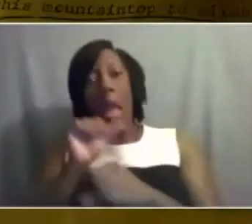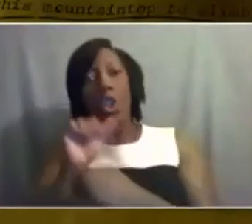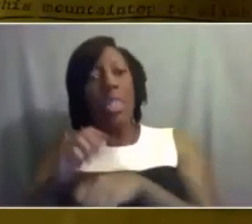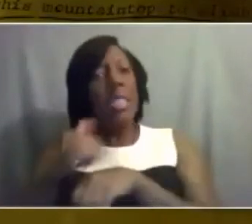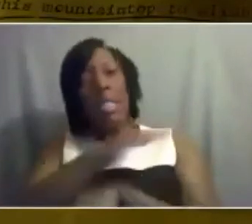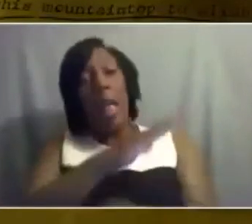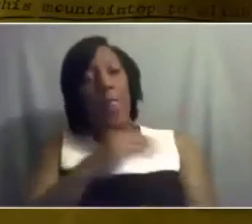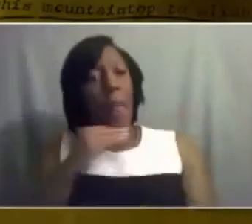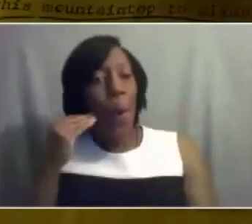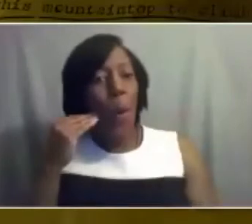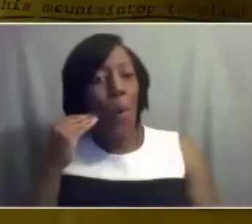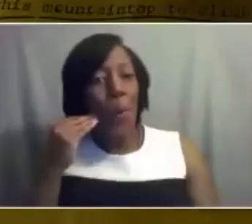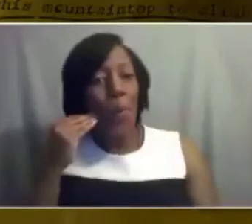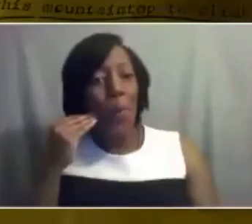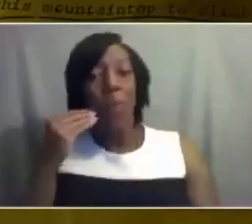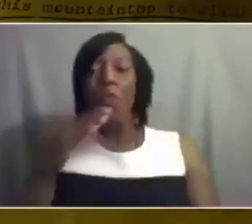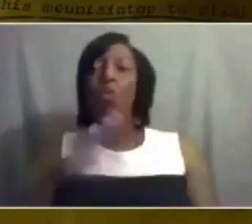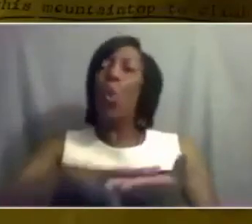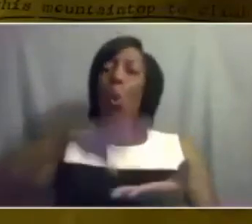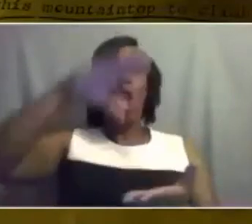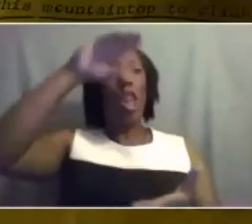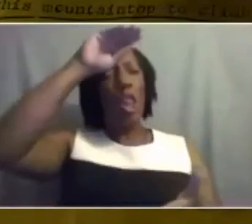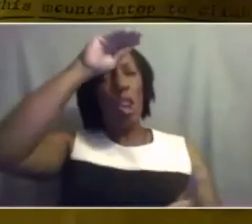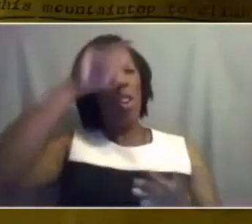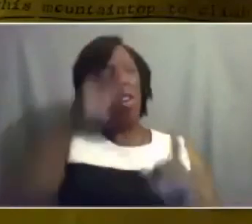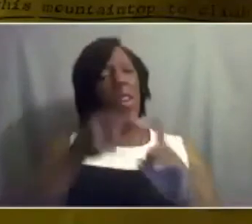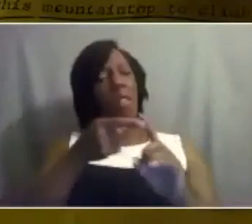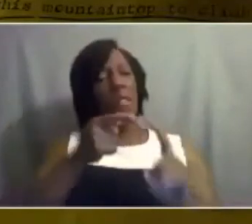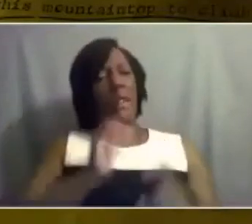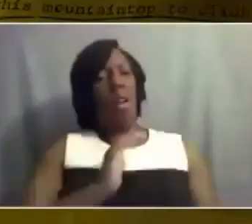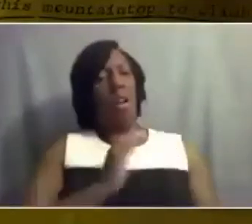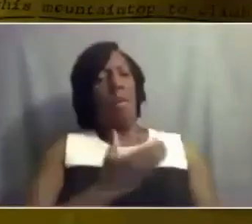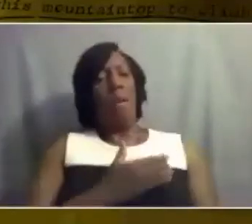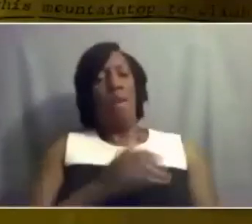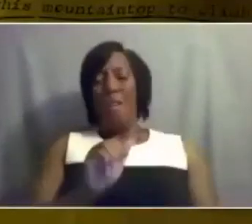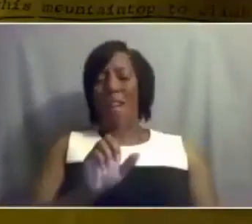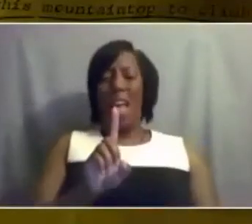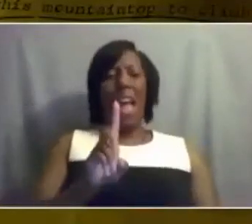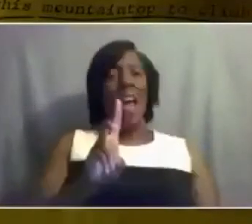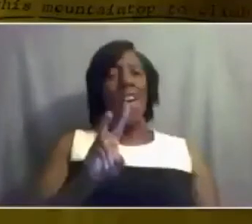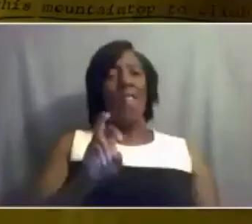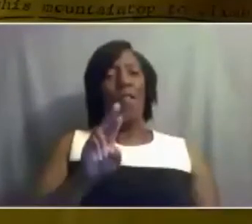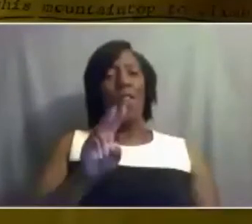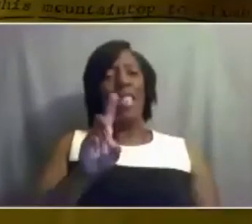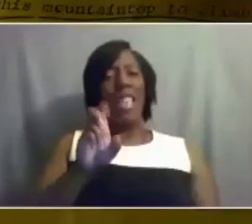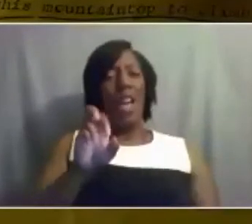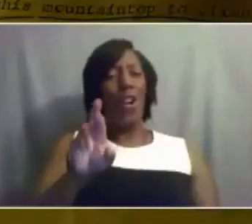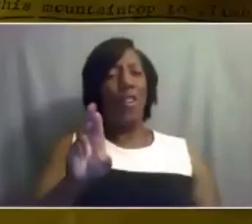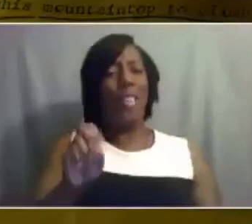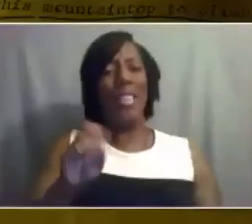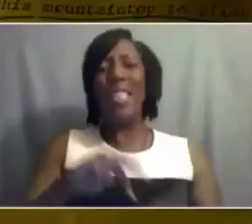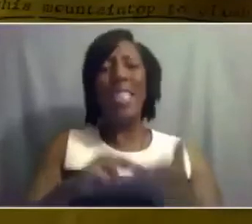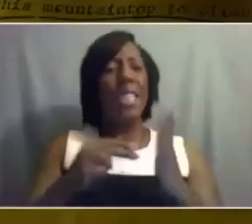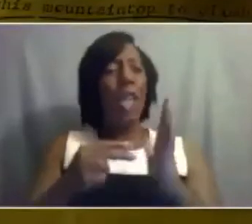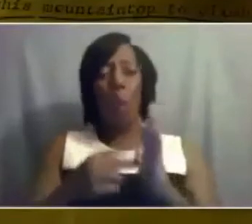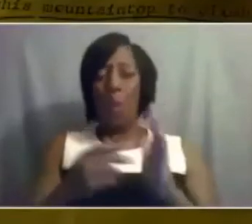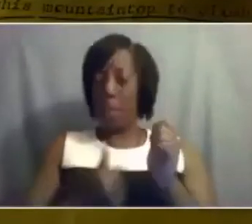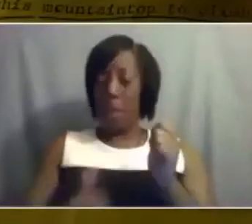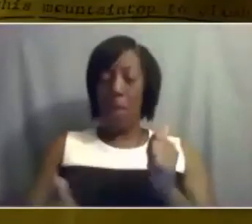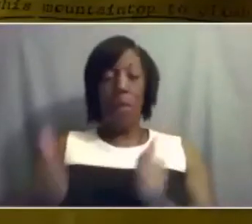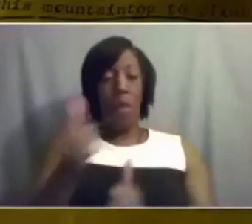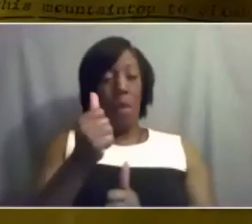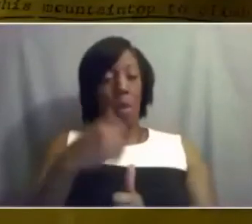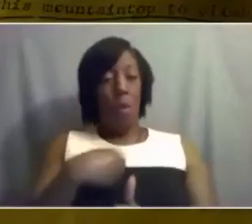from our mm-hmm. adversaries is also not just learning from the Republicans or white supremacists, but it's also learning